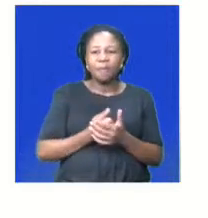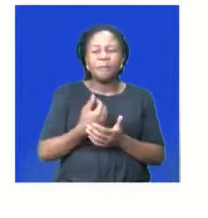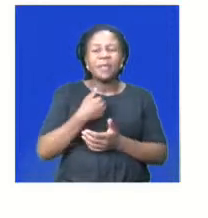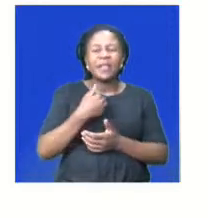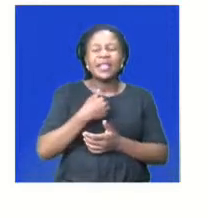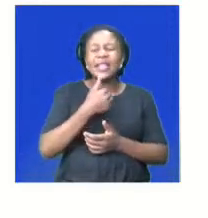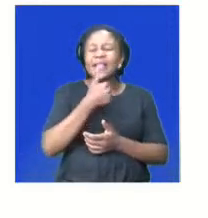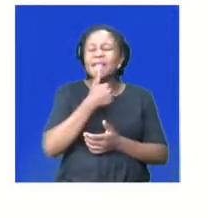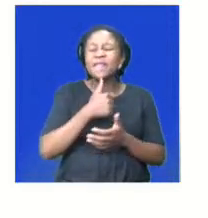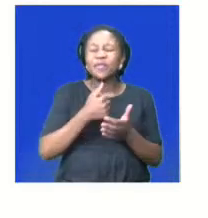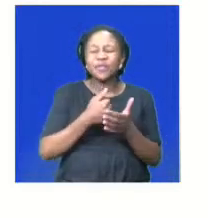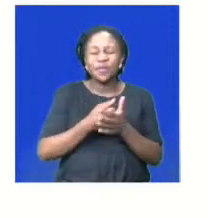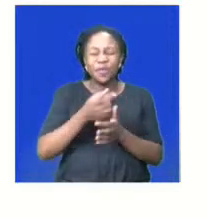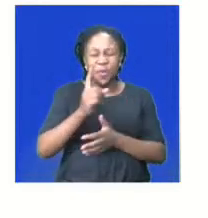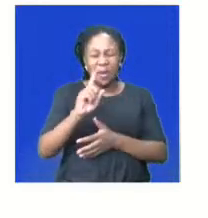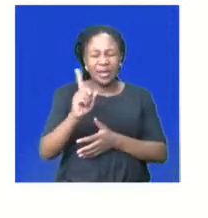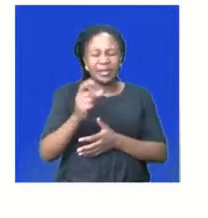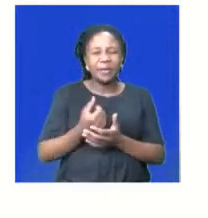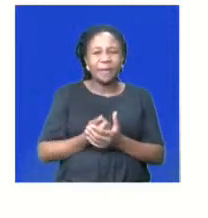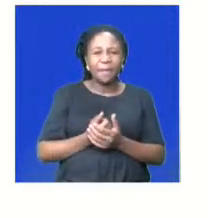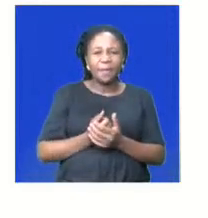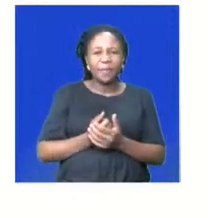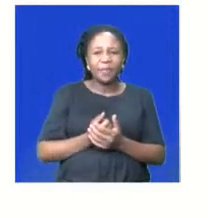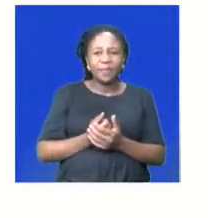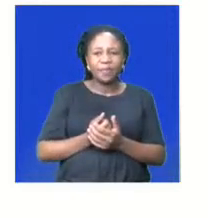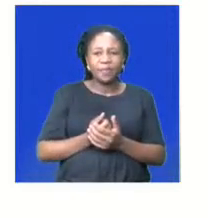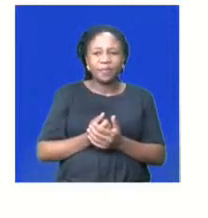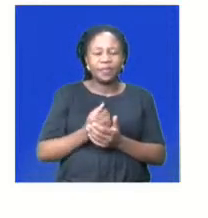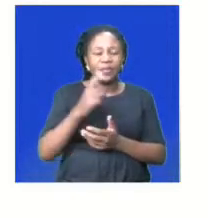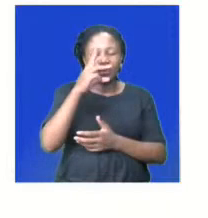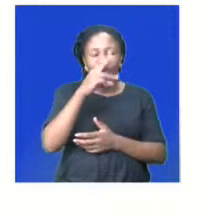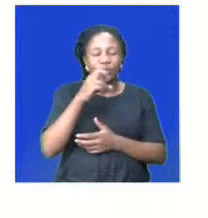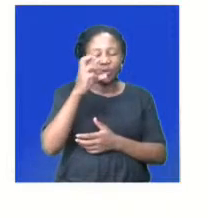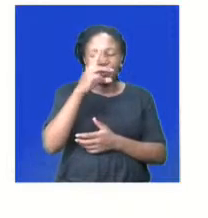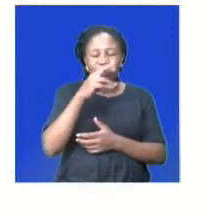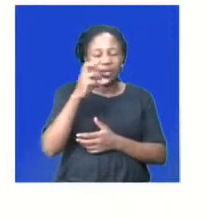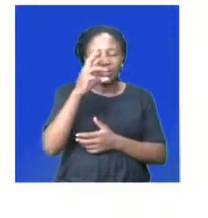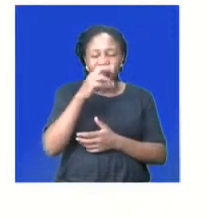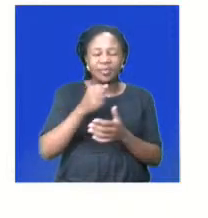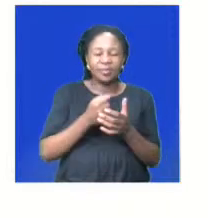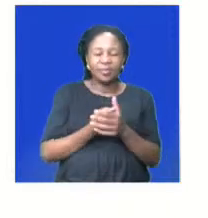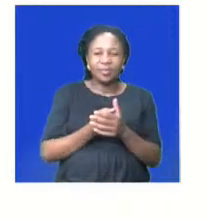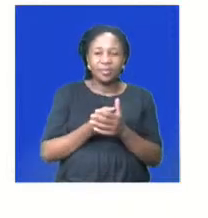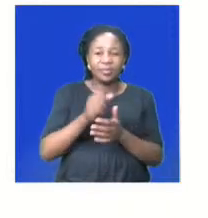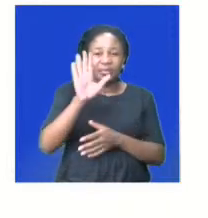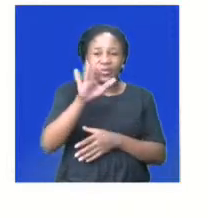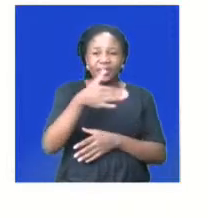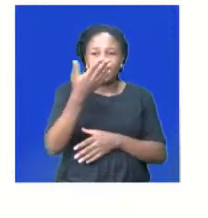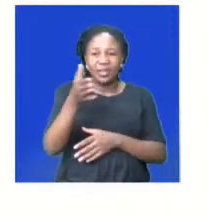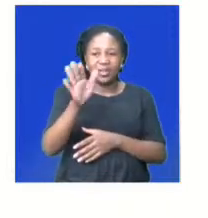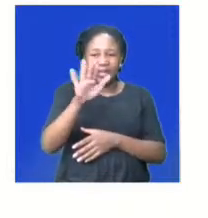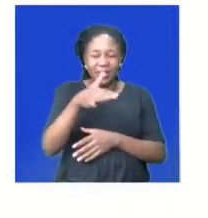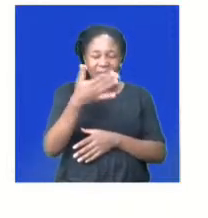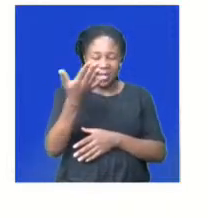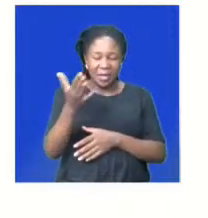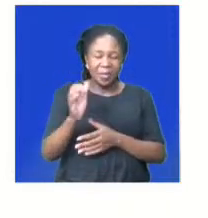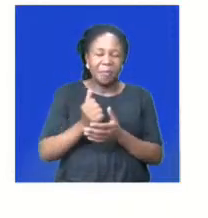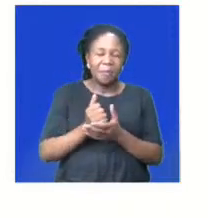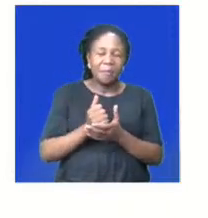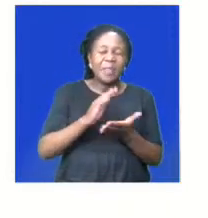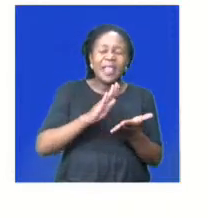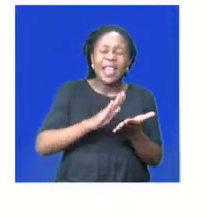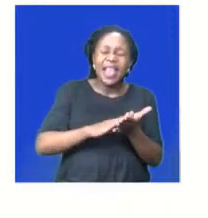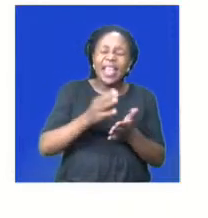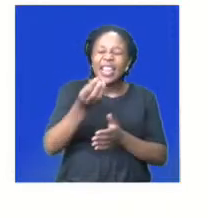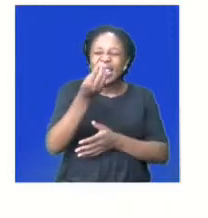We use the mouth for talking, singing, and eating. As you love eating a